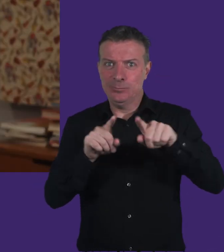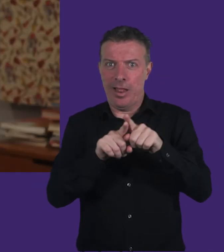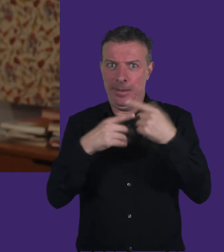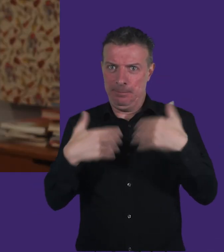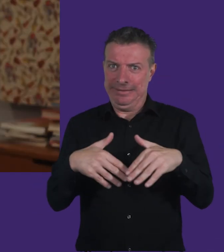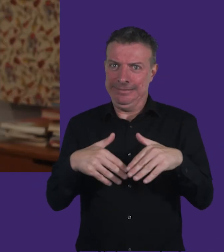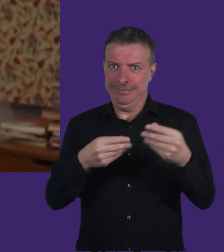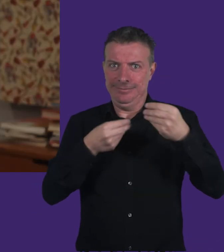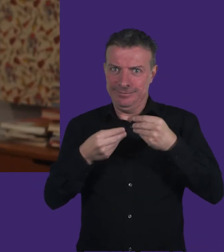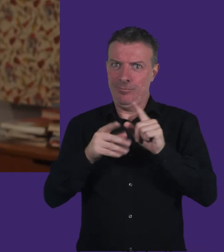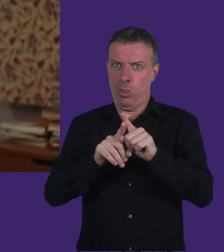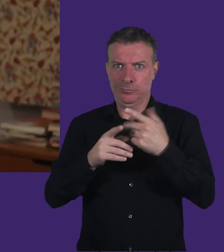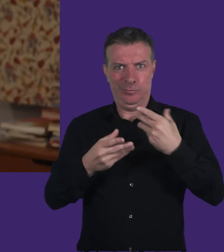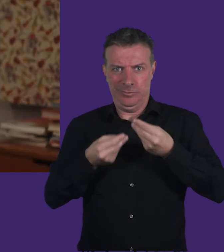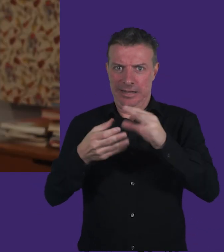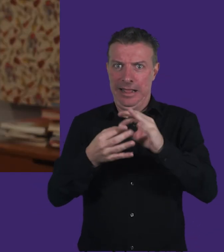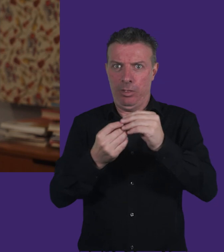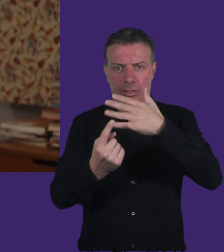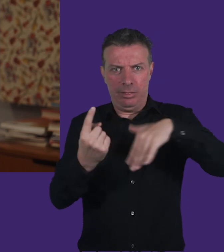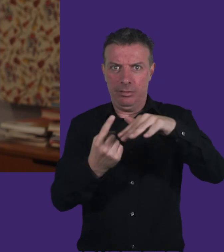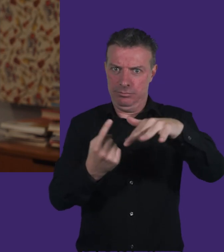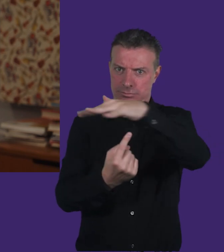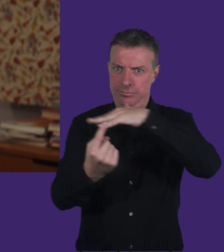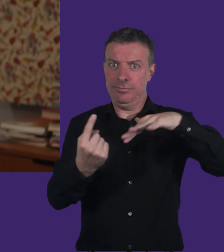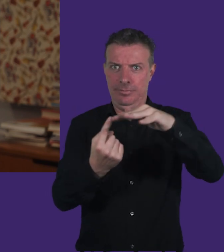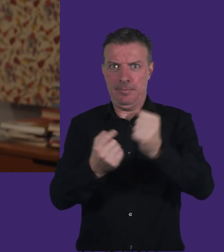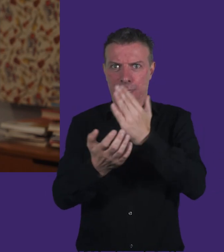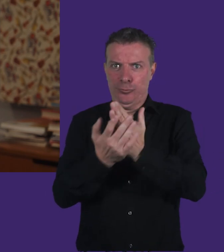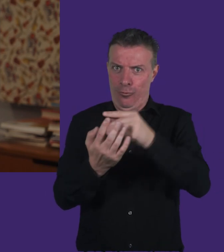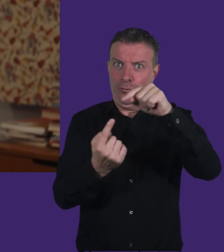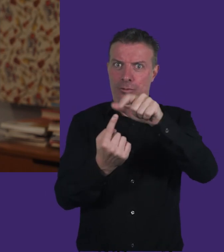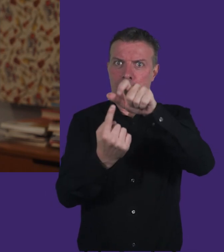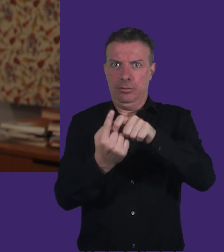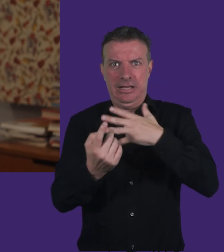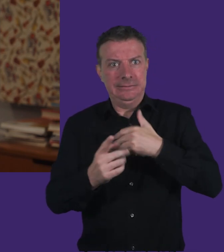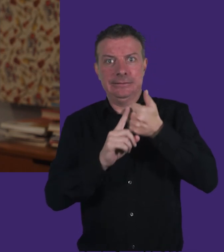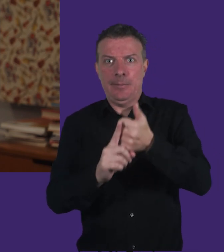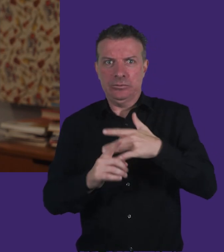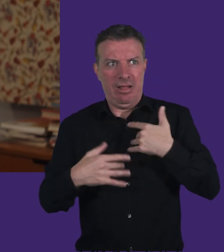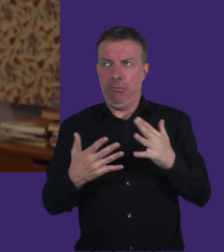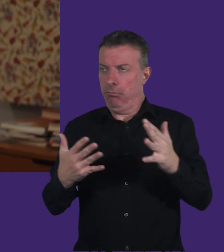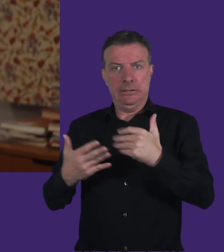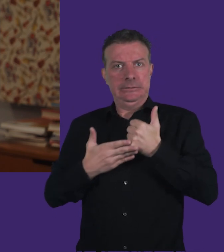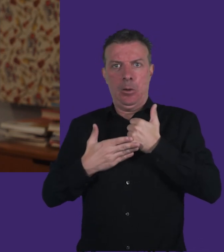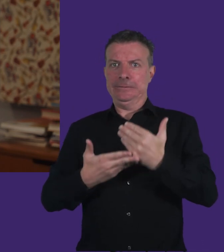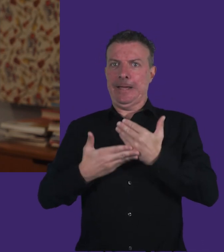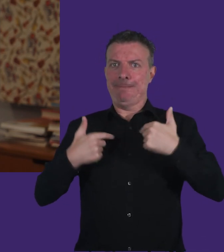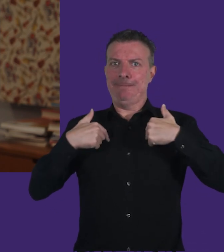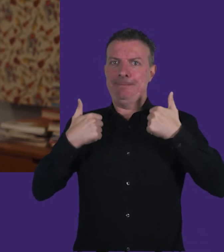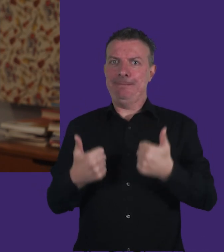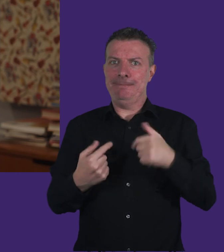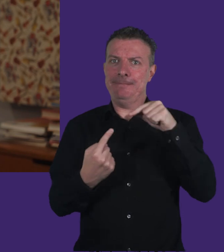our trained volunteers as well, there's so much that goes on in the background to make sure that someone who needs support is